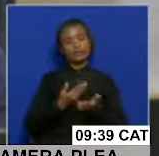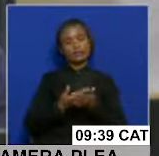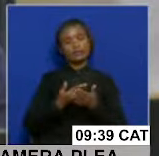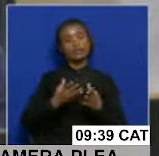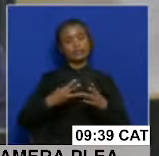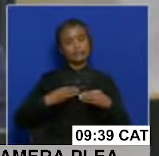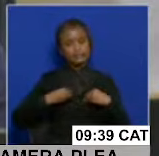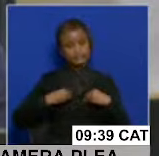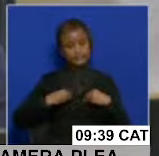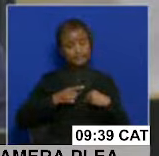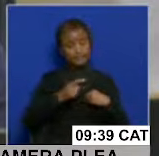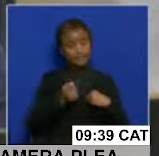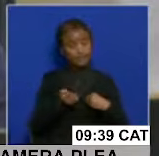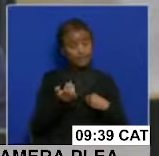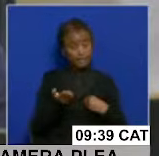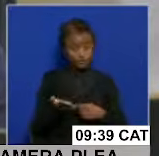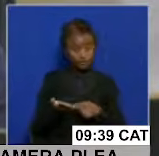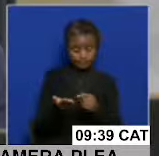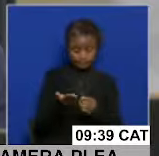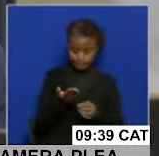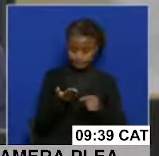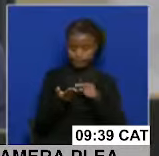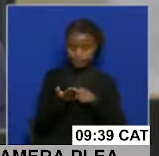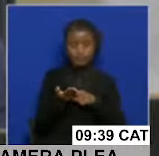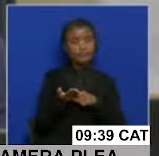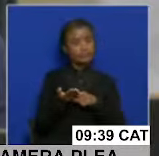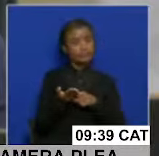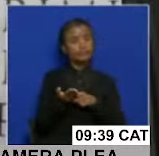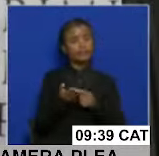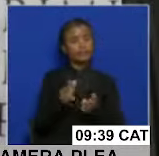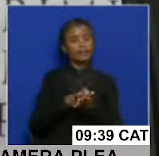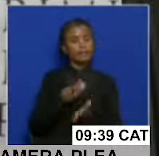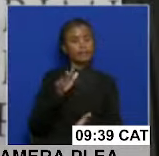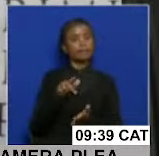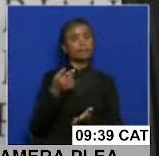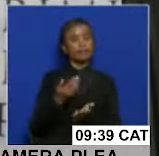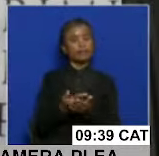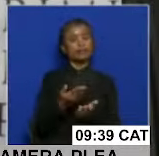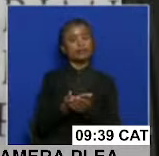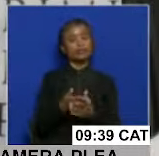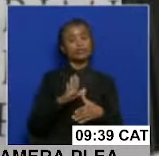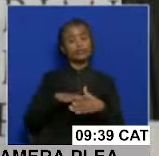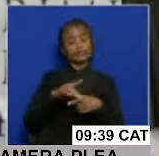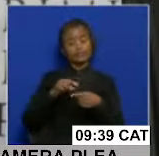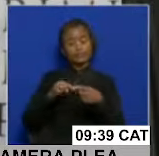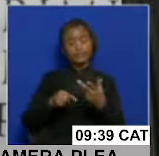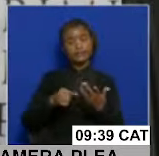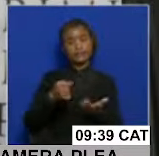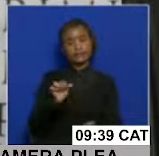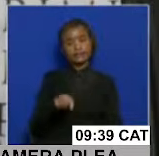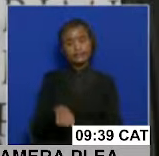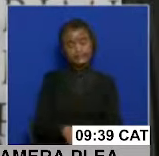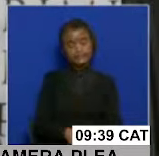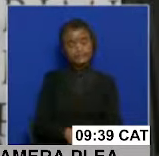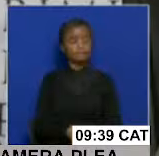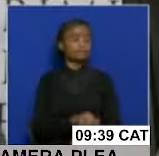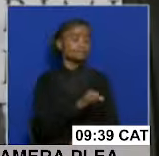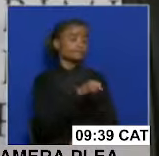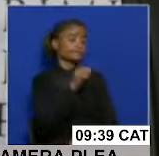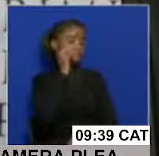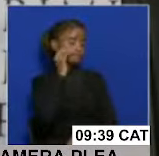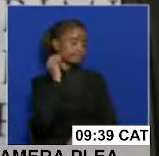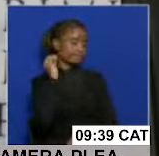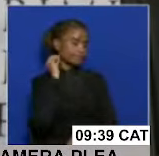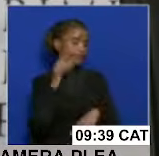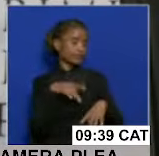application for those reasons. We duly note, Chair, and we're indebted to the commissioners for